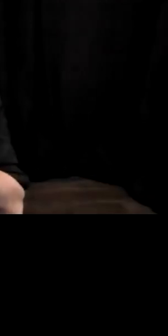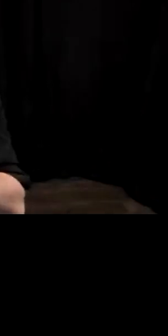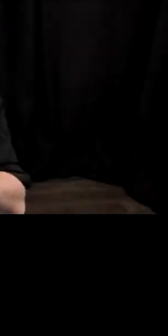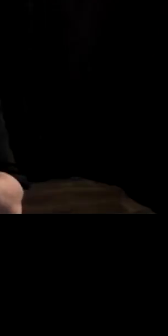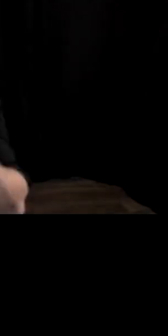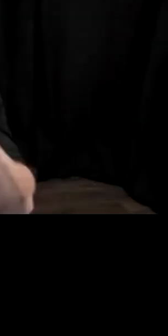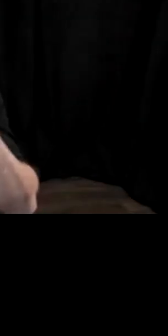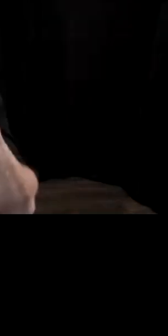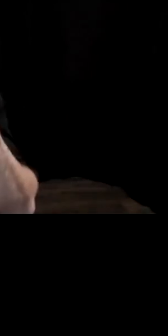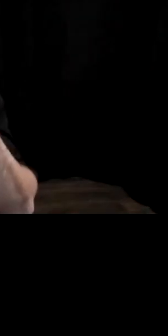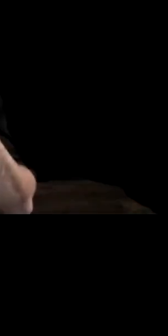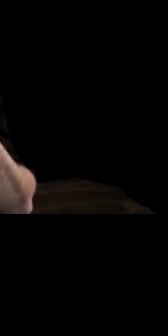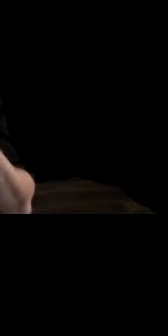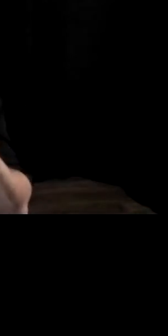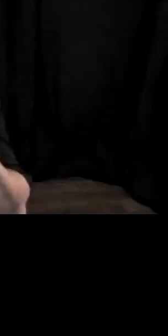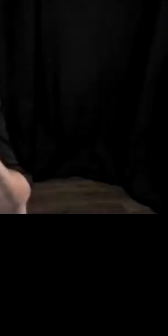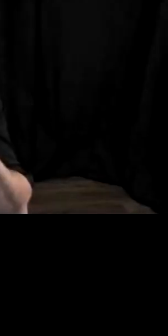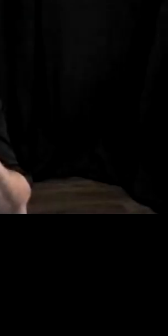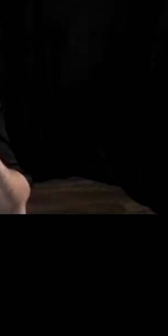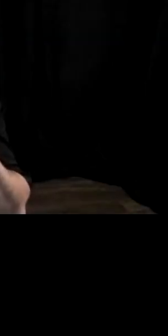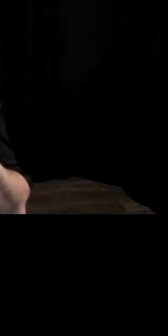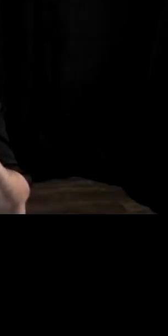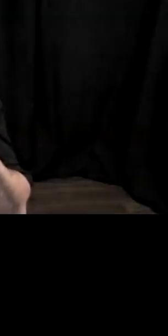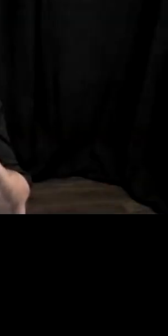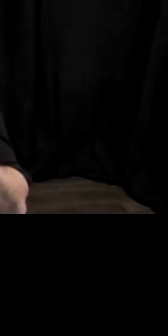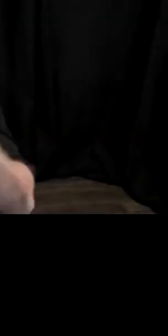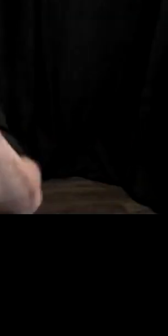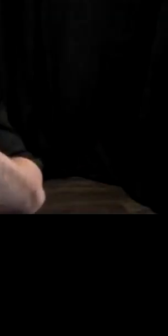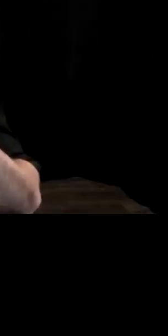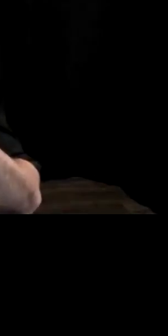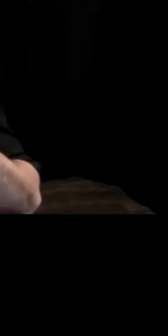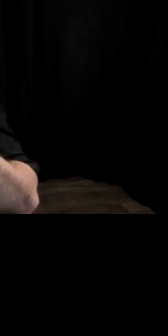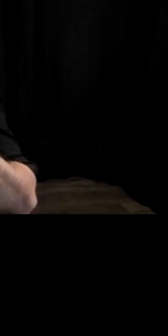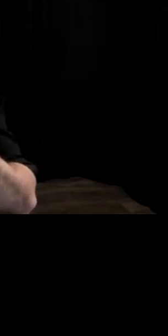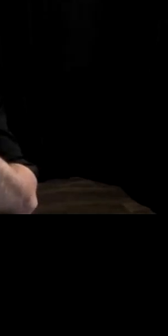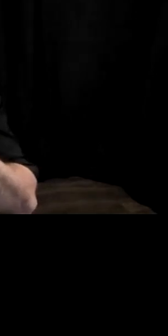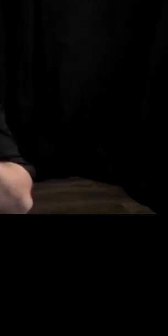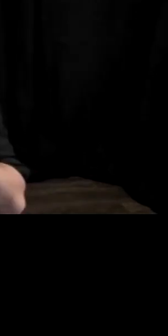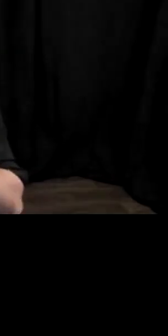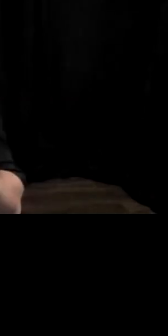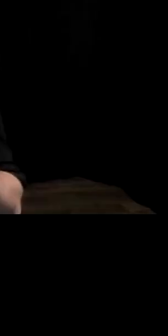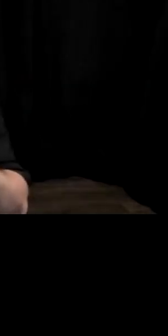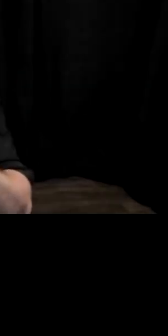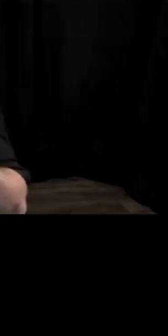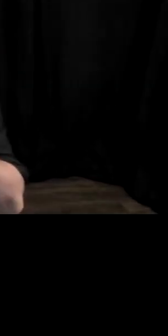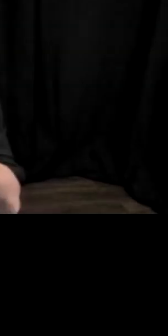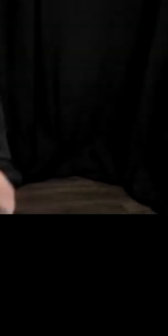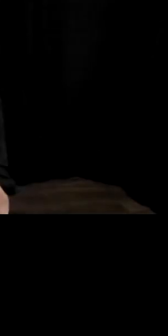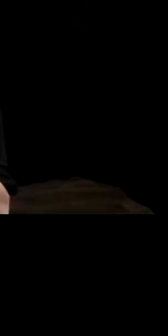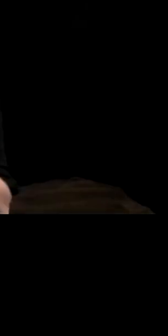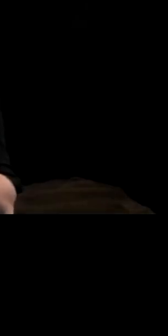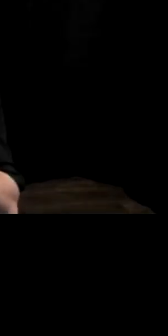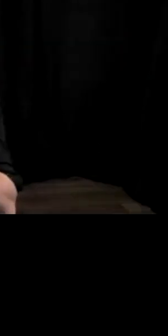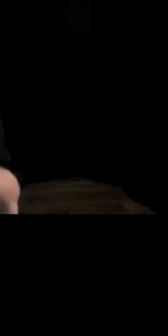level. All of you have various levels of understanding and information about what's going on at the